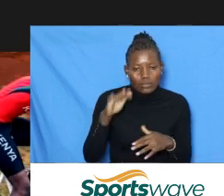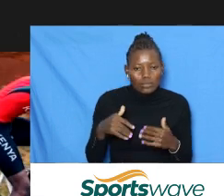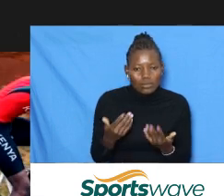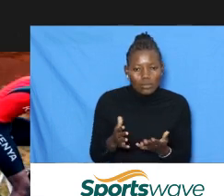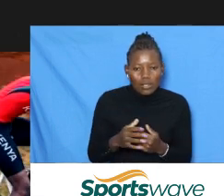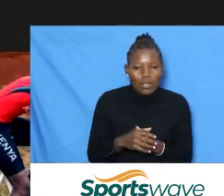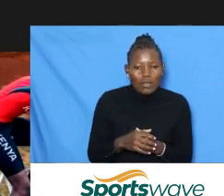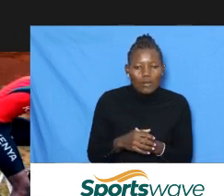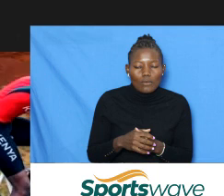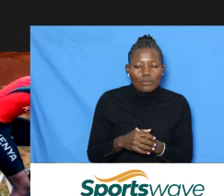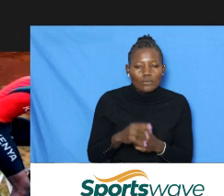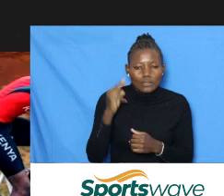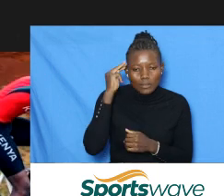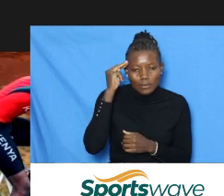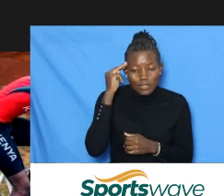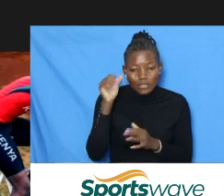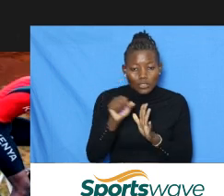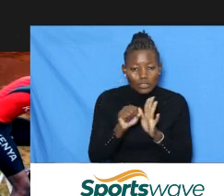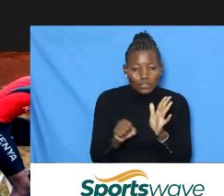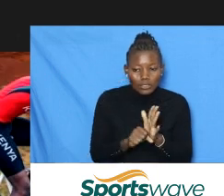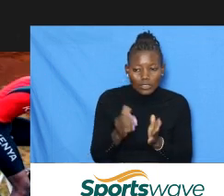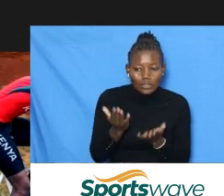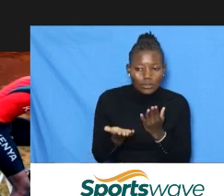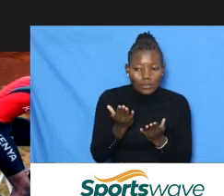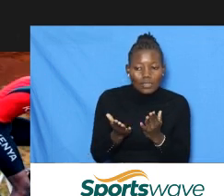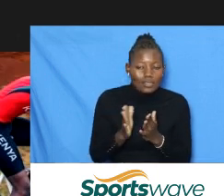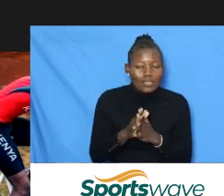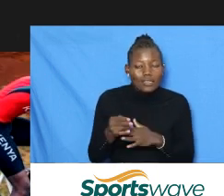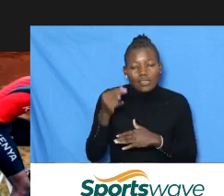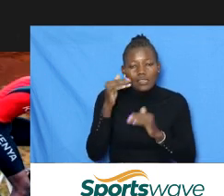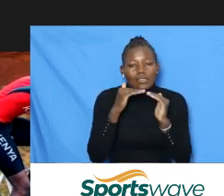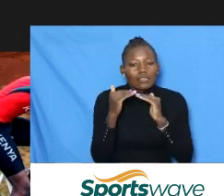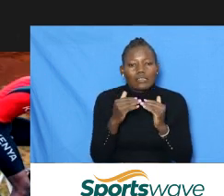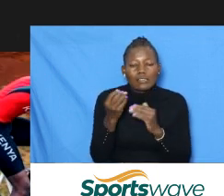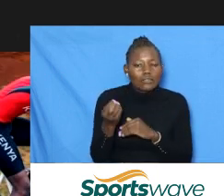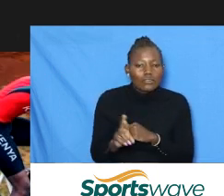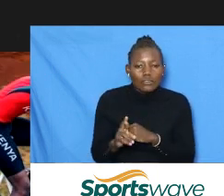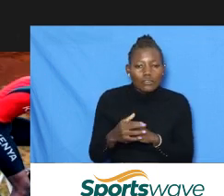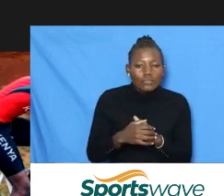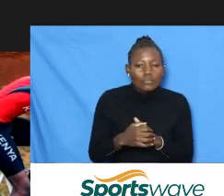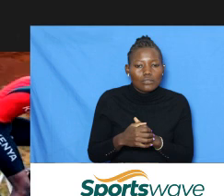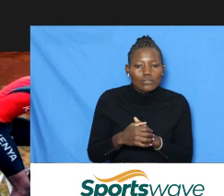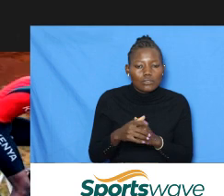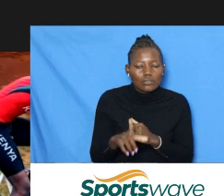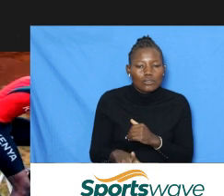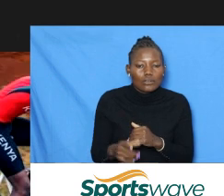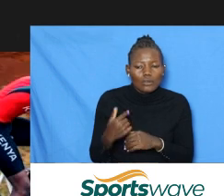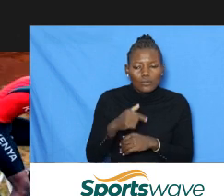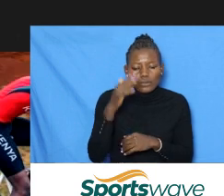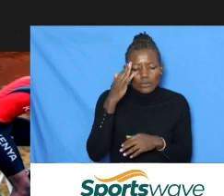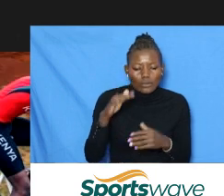mental stage of the athletes? Either is it an elite athlete or a local athlete? How are we going to know?